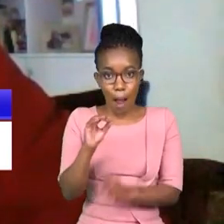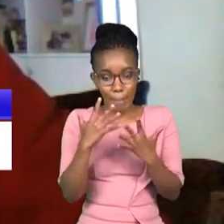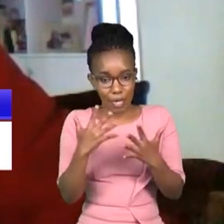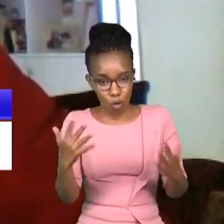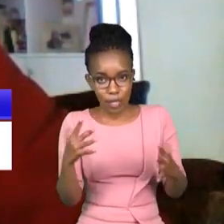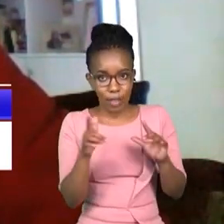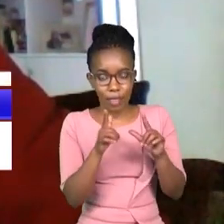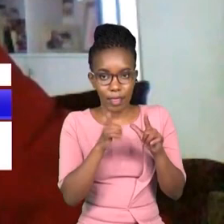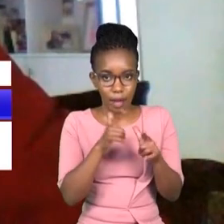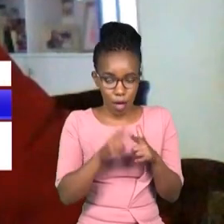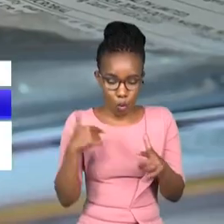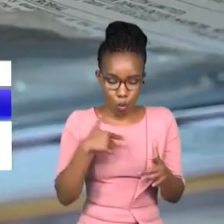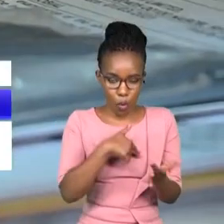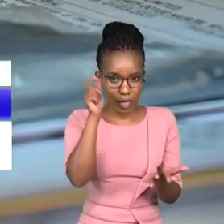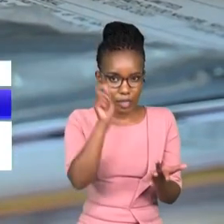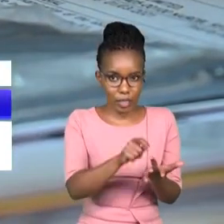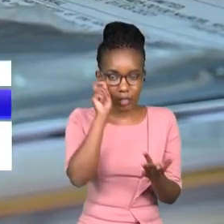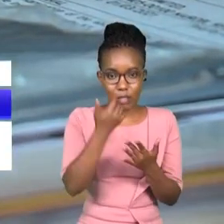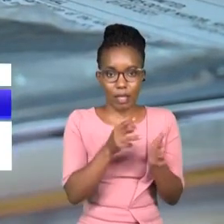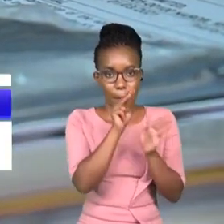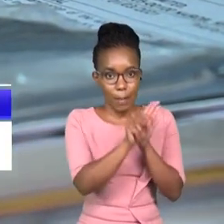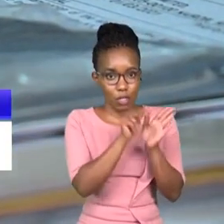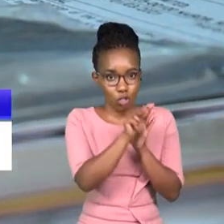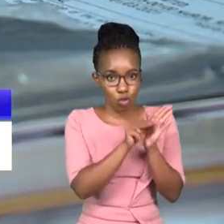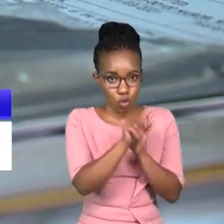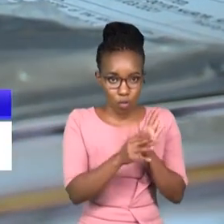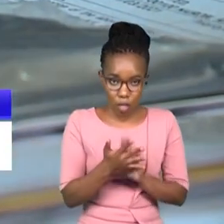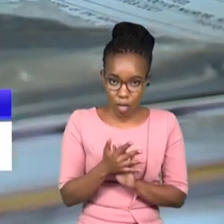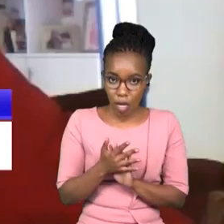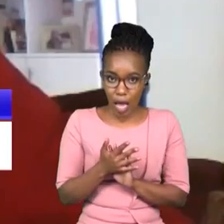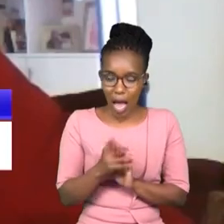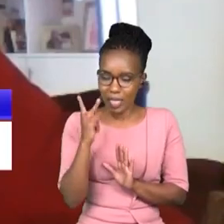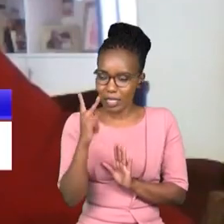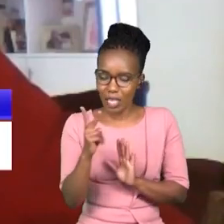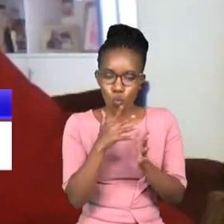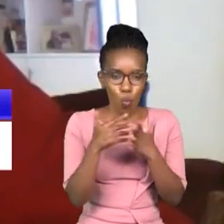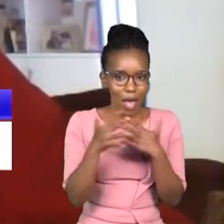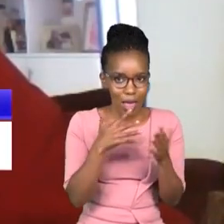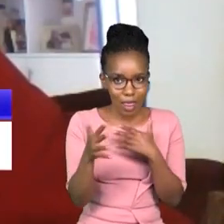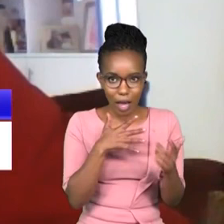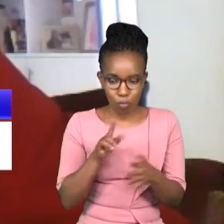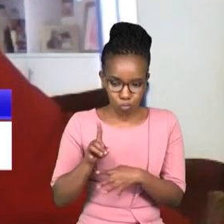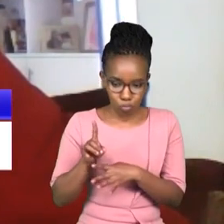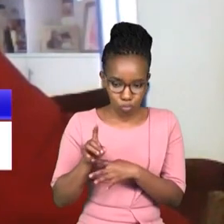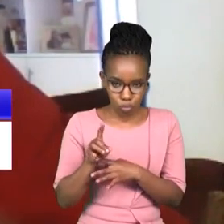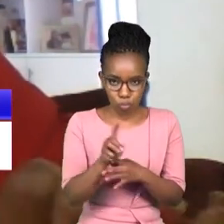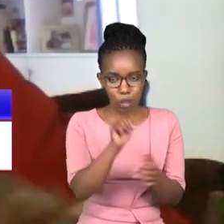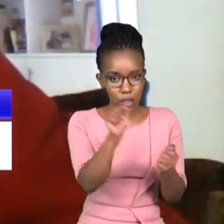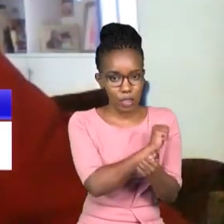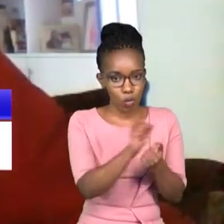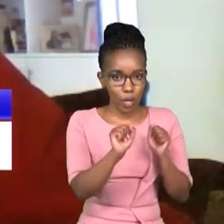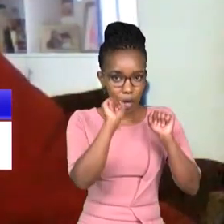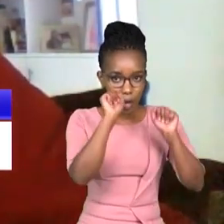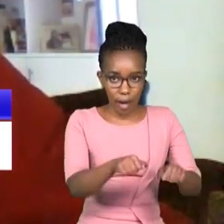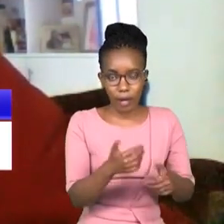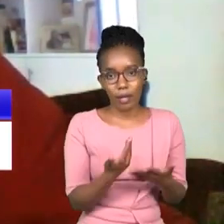were able to test the fabric and see whether the bacteria will be killed by the nanoparticles that